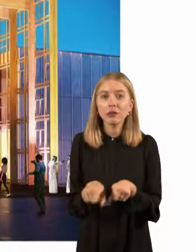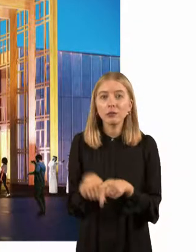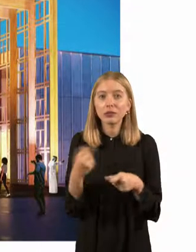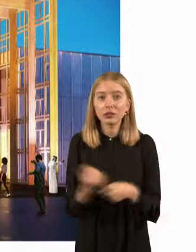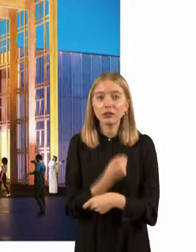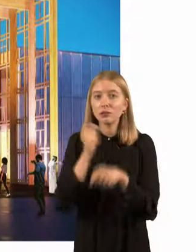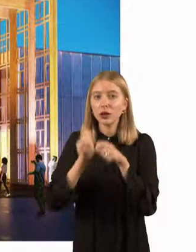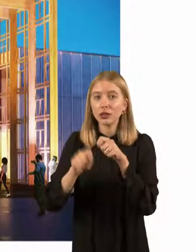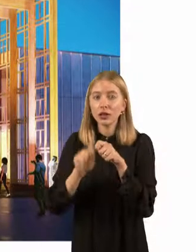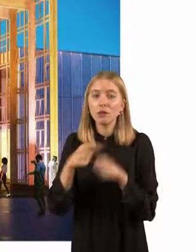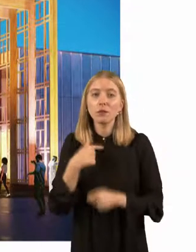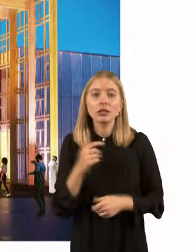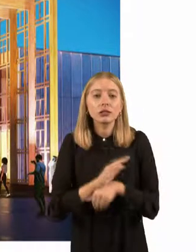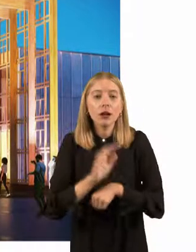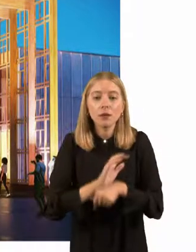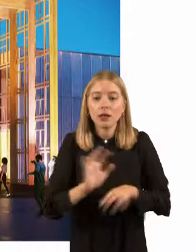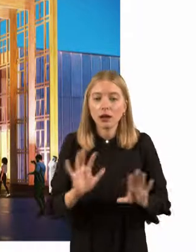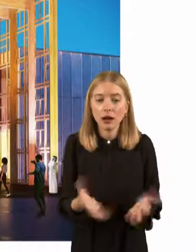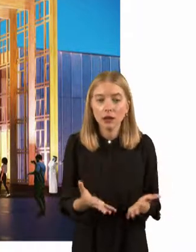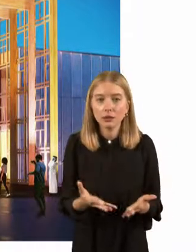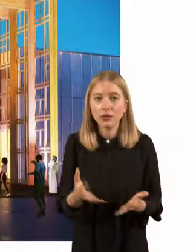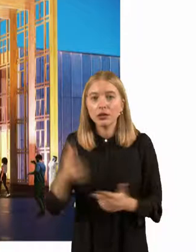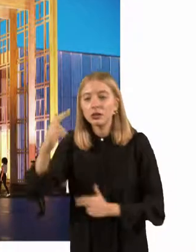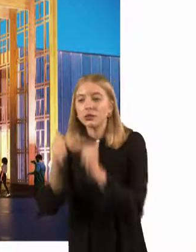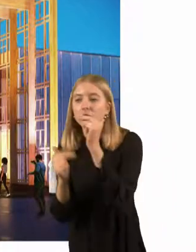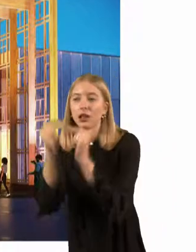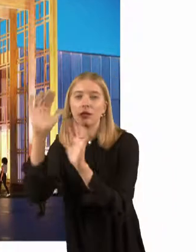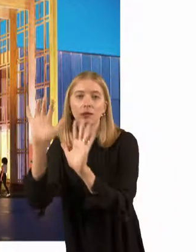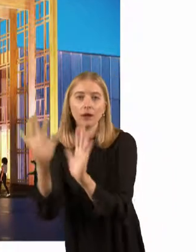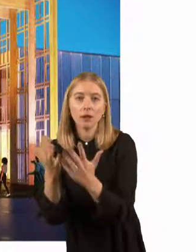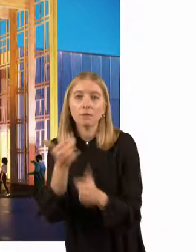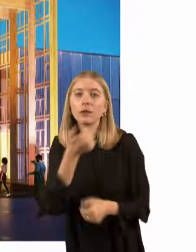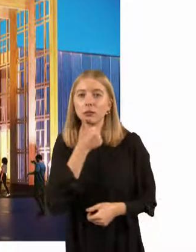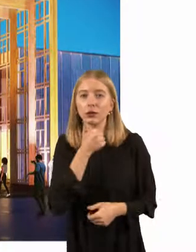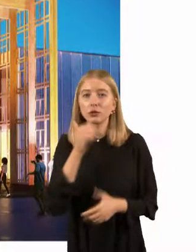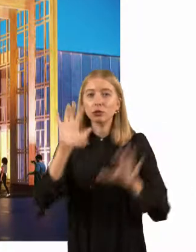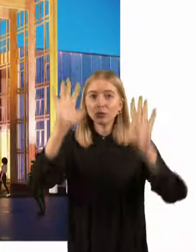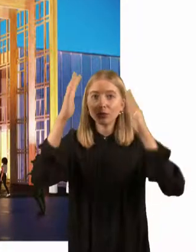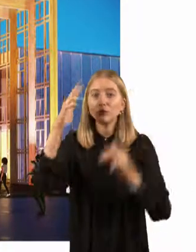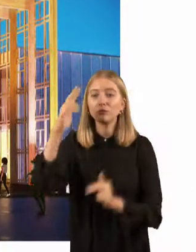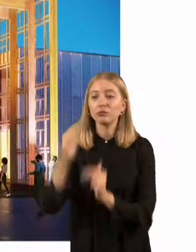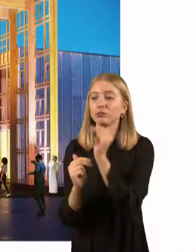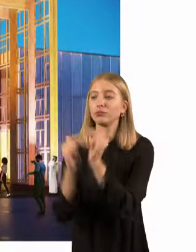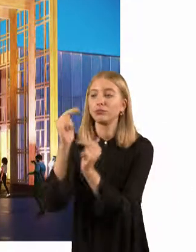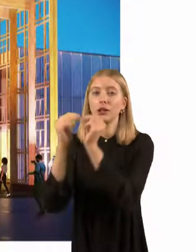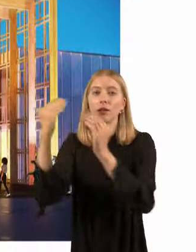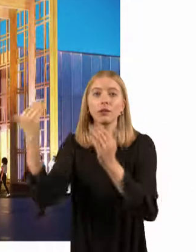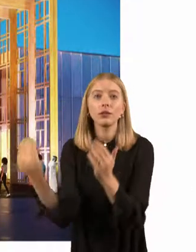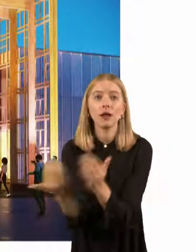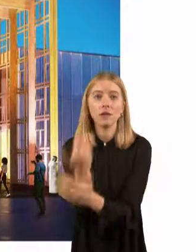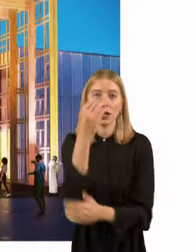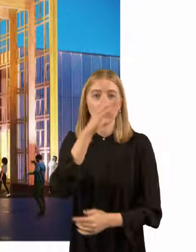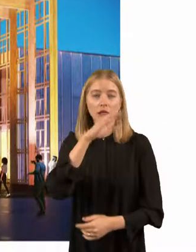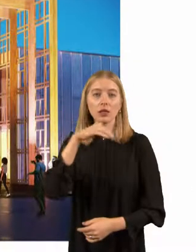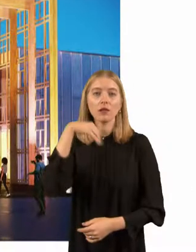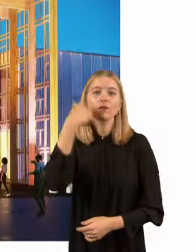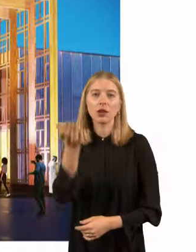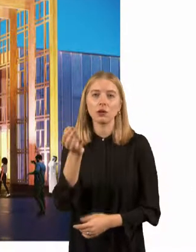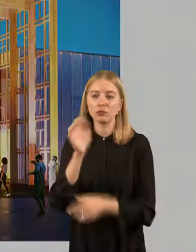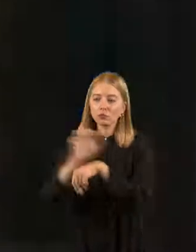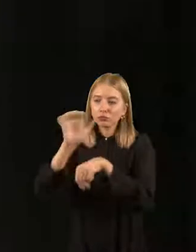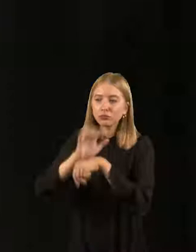OECD in relation to that indeed is very valuable, because we are going to review our